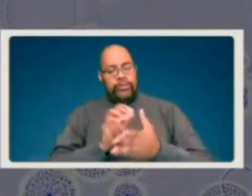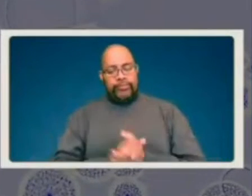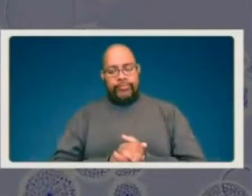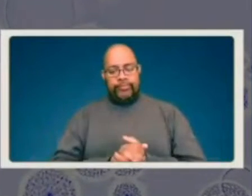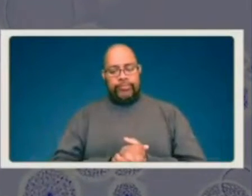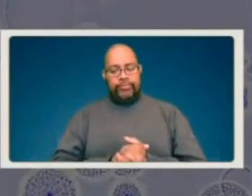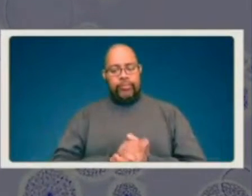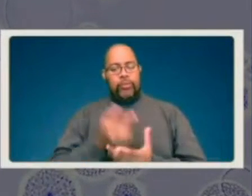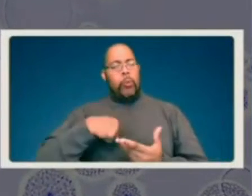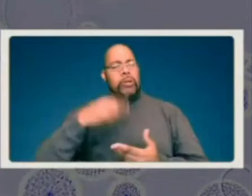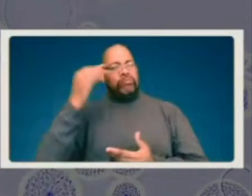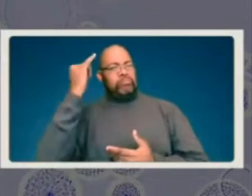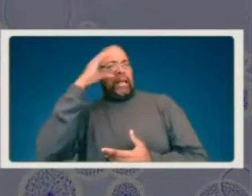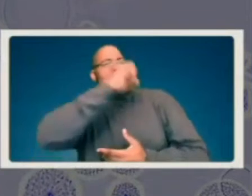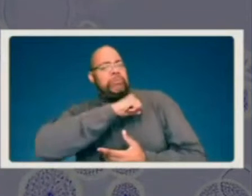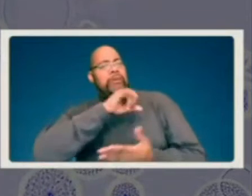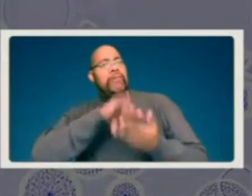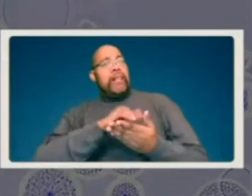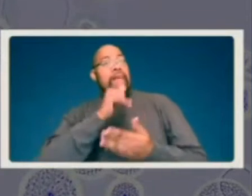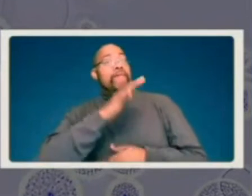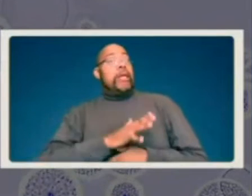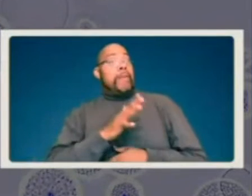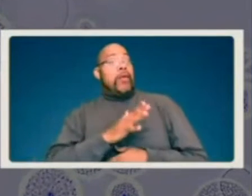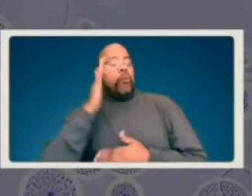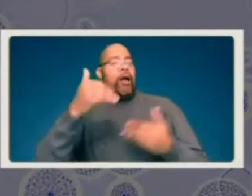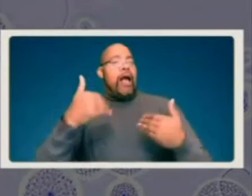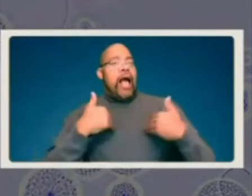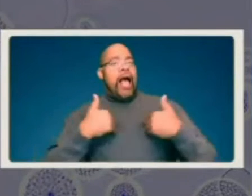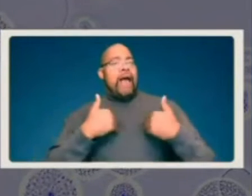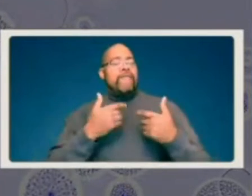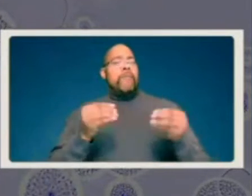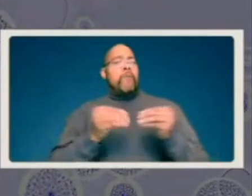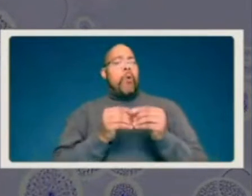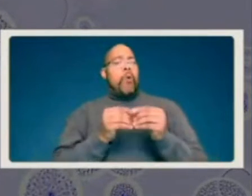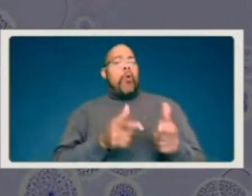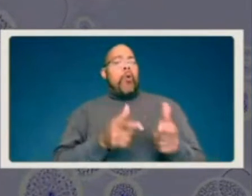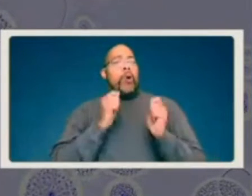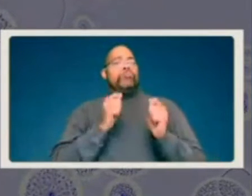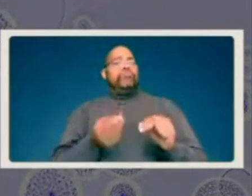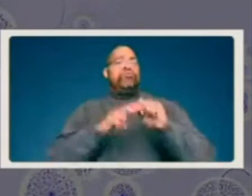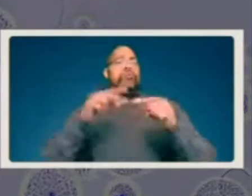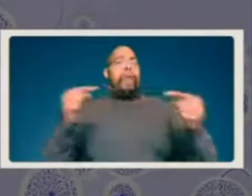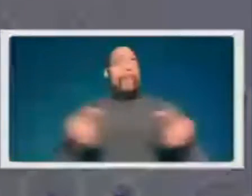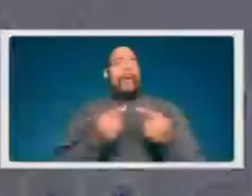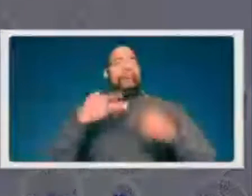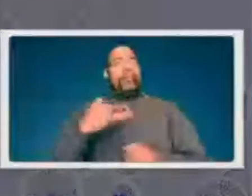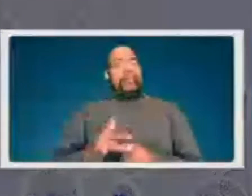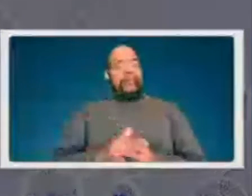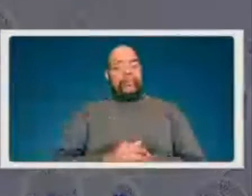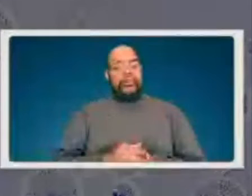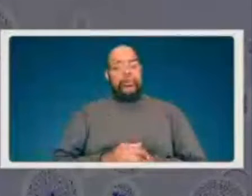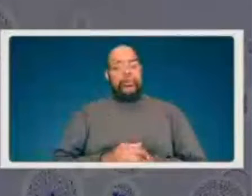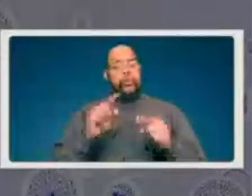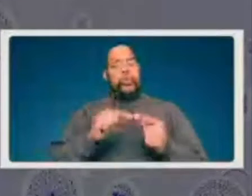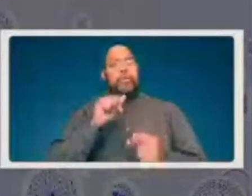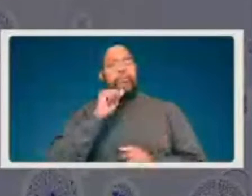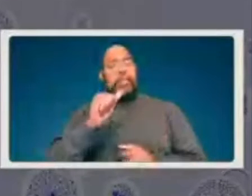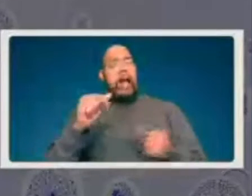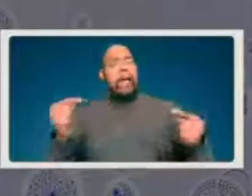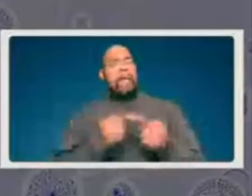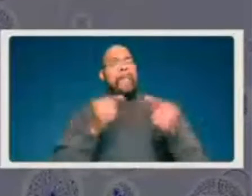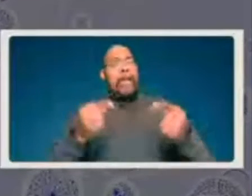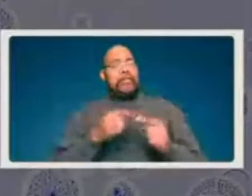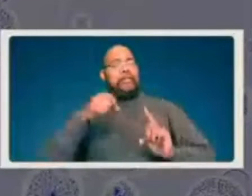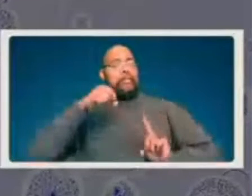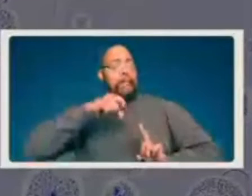period. We hypothesize that females would have a much quicker onset of pain sensitivity to